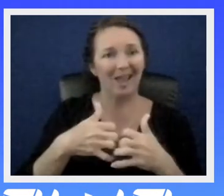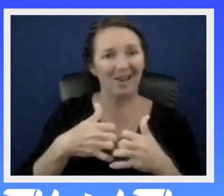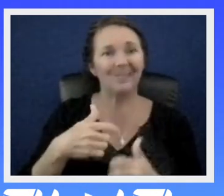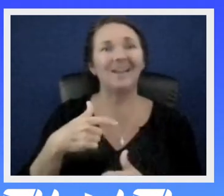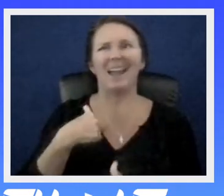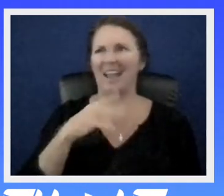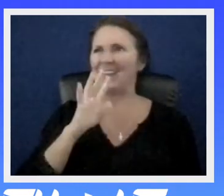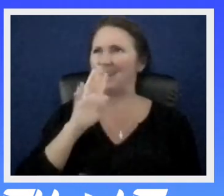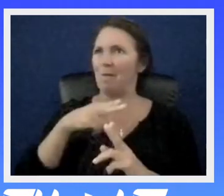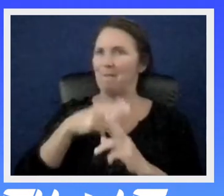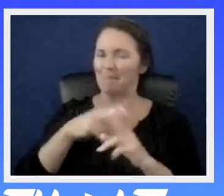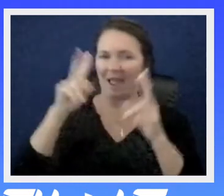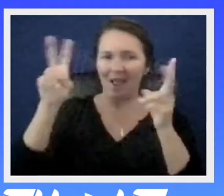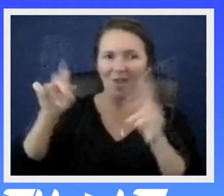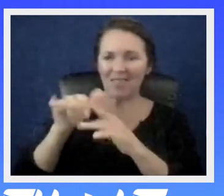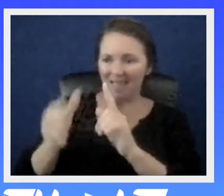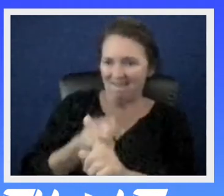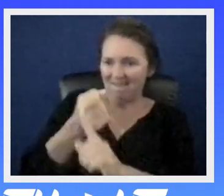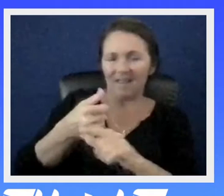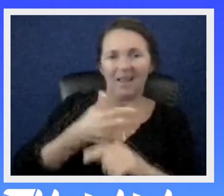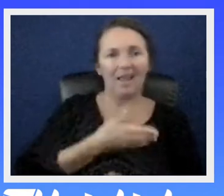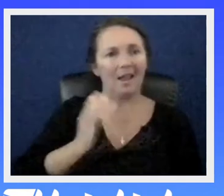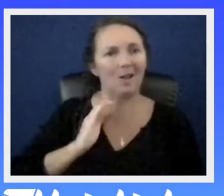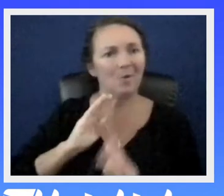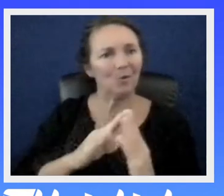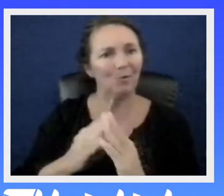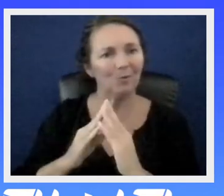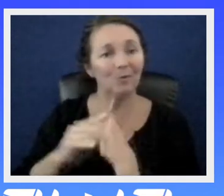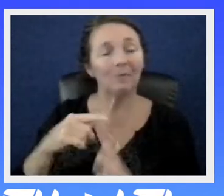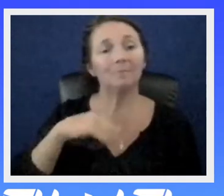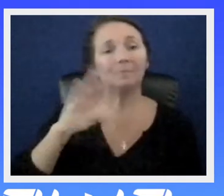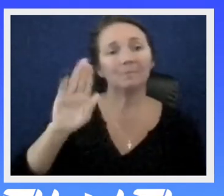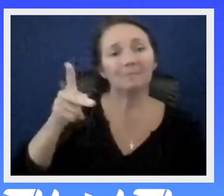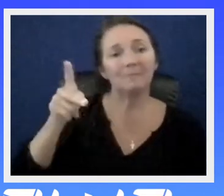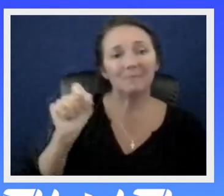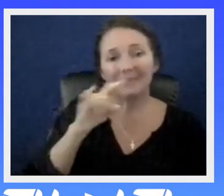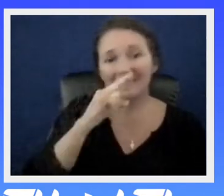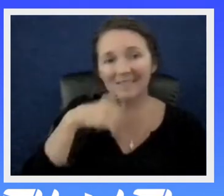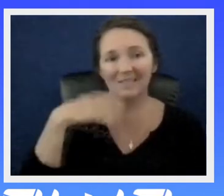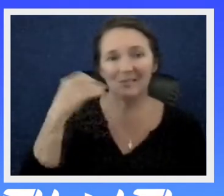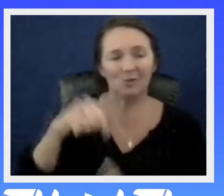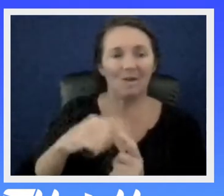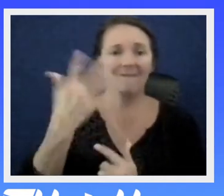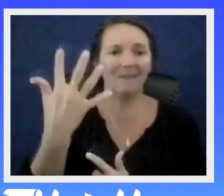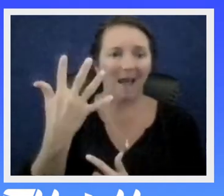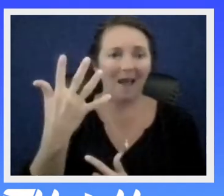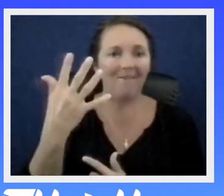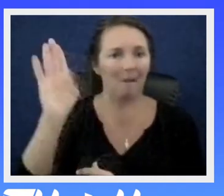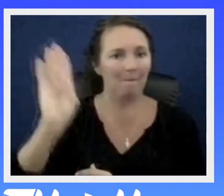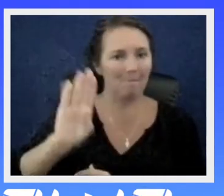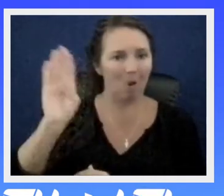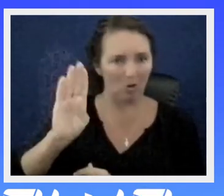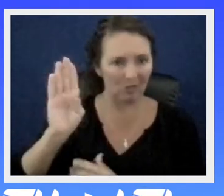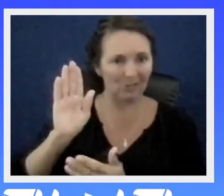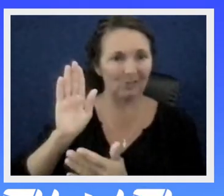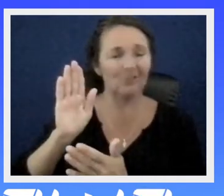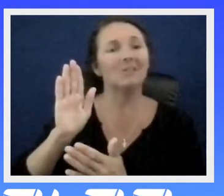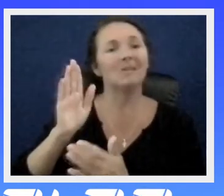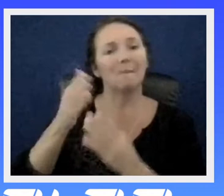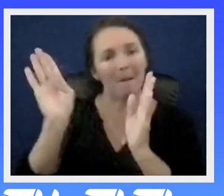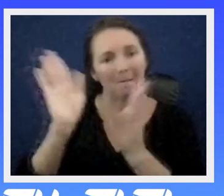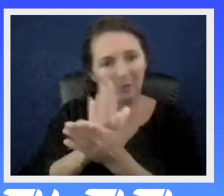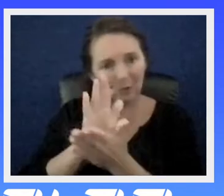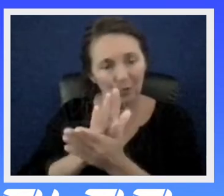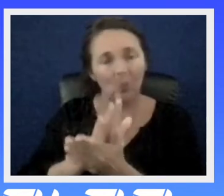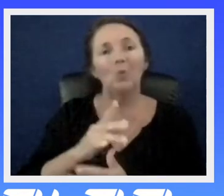issues affecting this community. I'm a BPS kid. I went to 5 Boston public schools, including Latin school, and then went to Princeton University